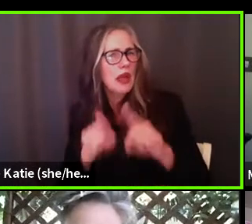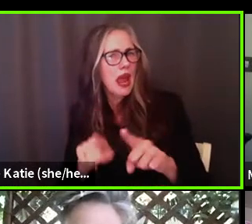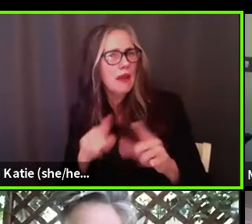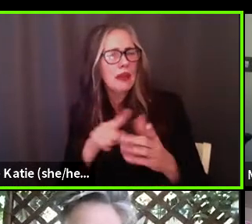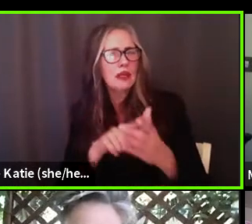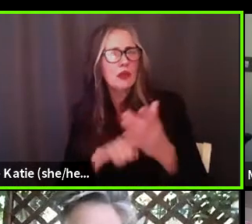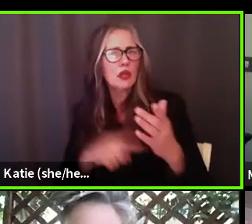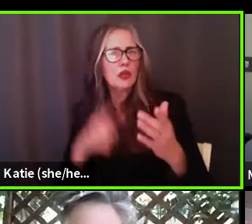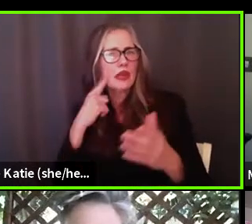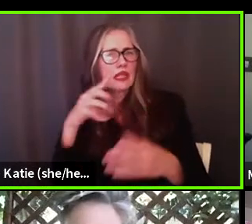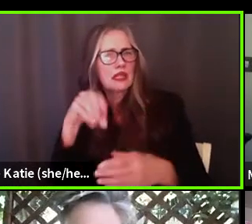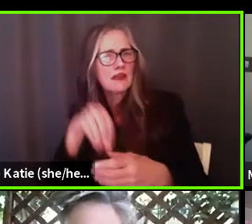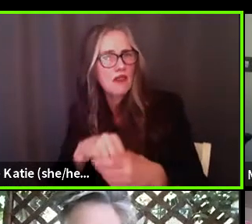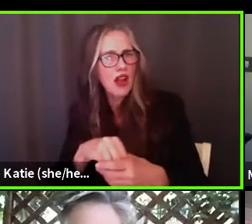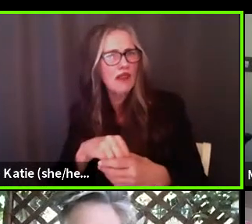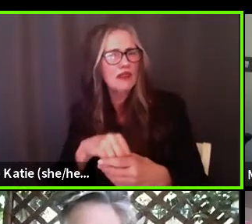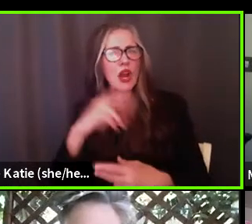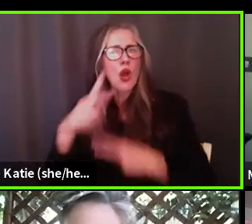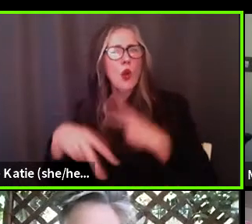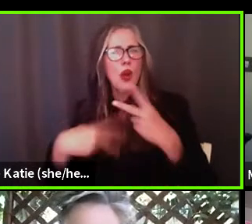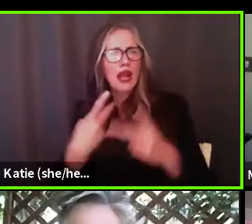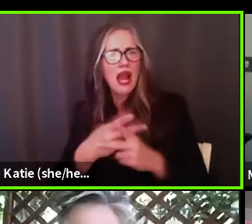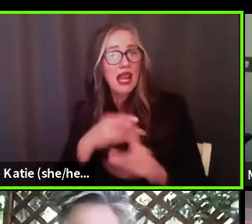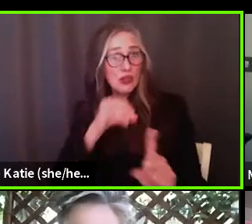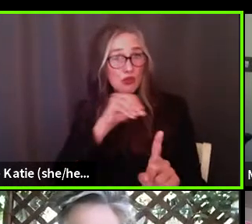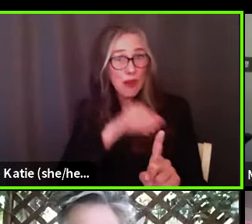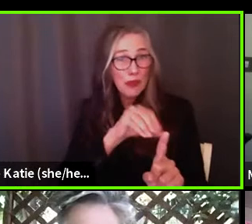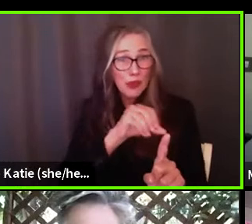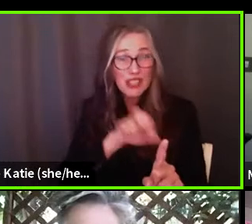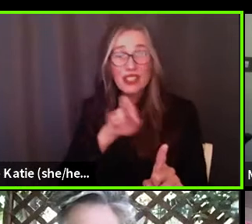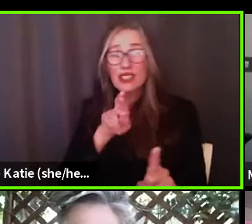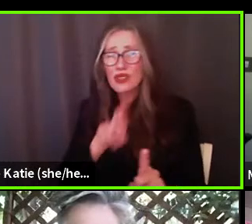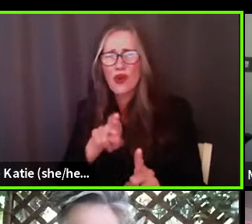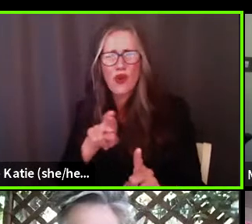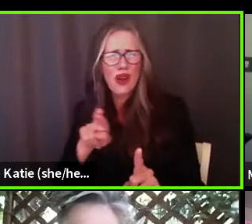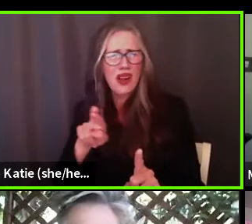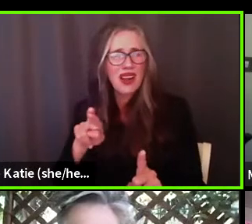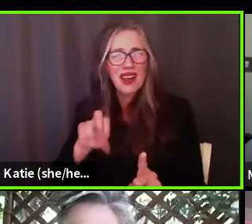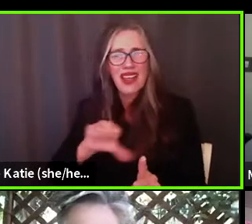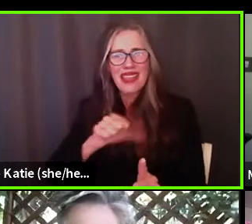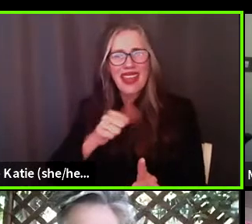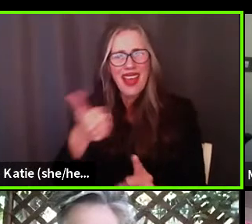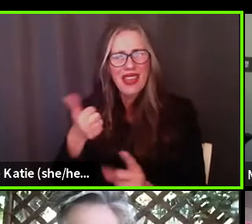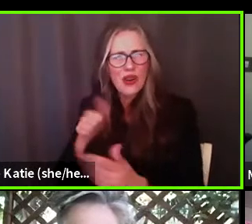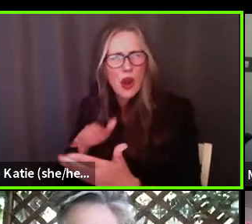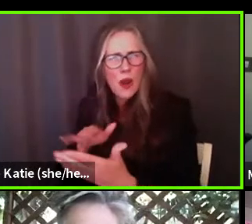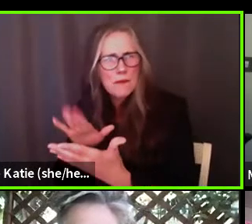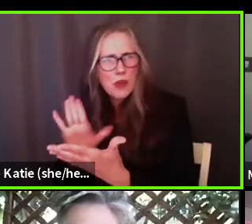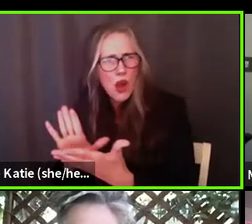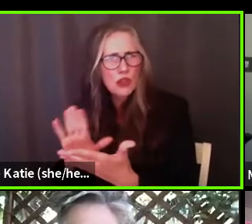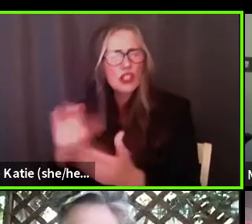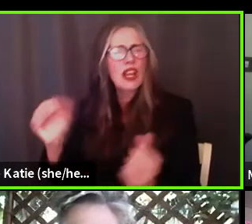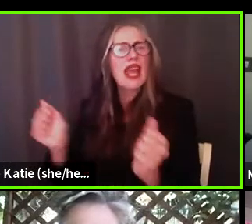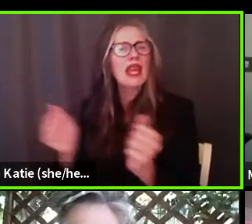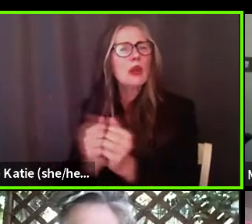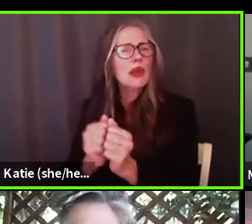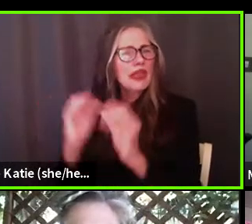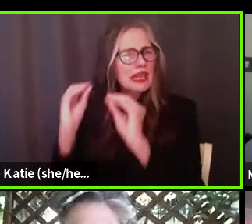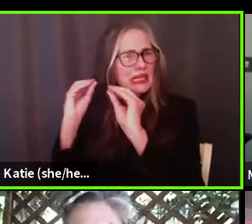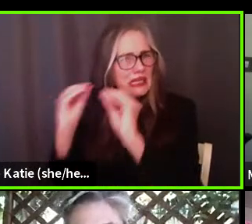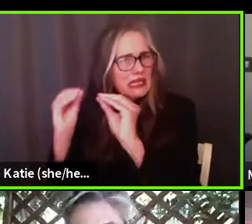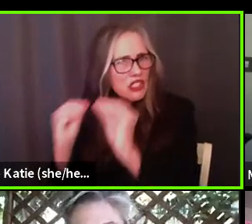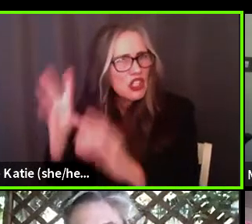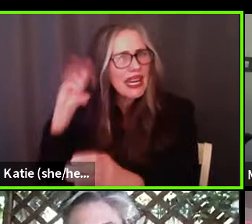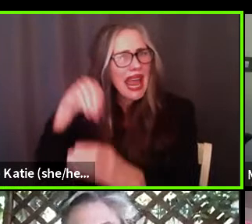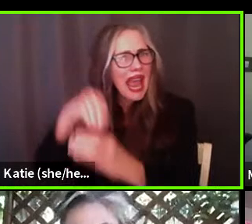is the focus primarily in reparations or does it go hand in hand um and then you know including in the curriculum um you